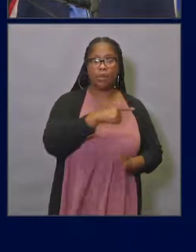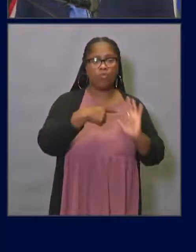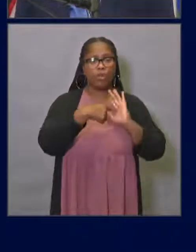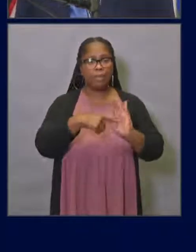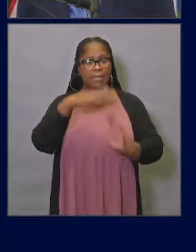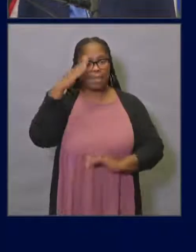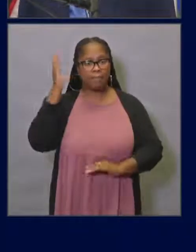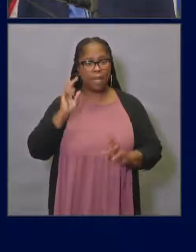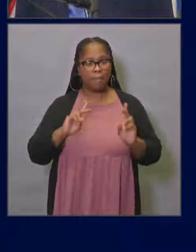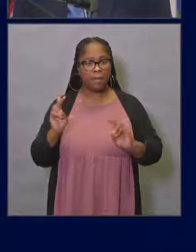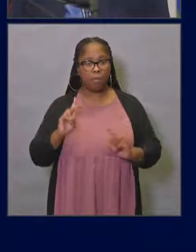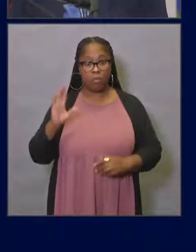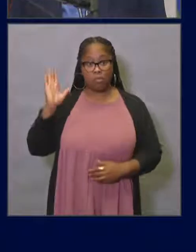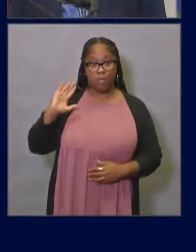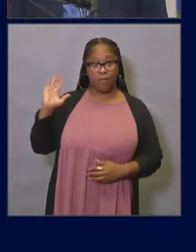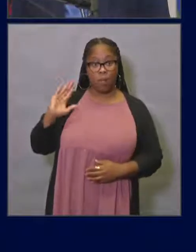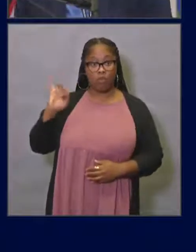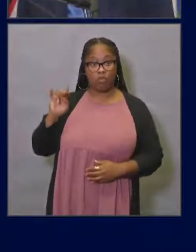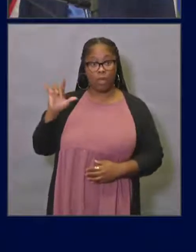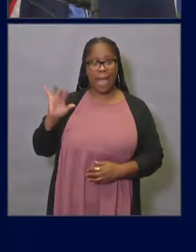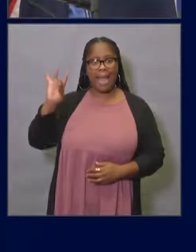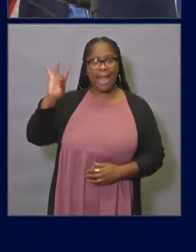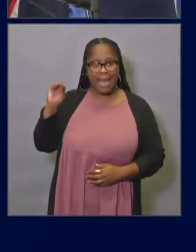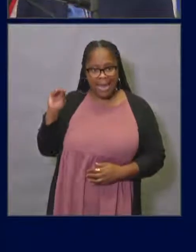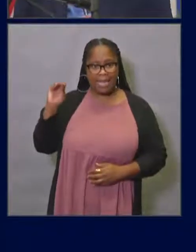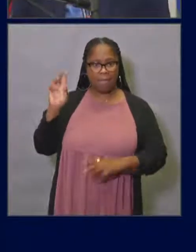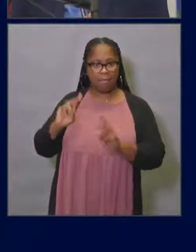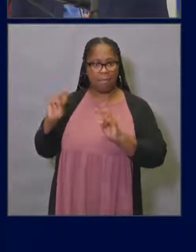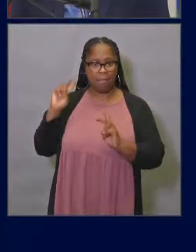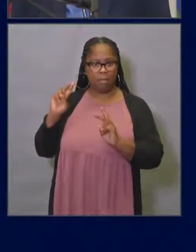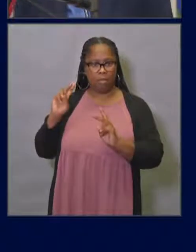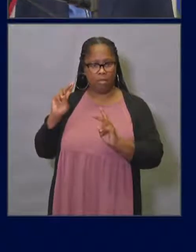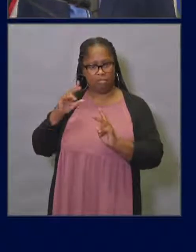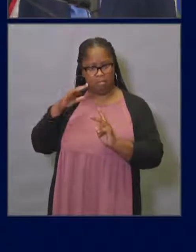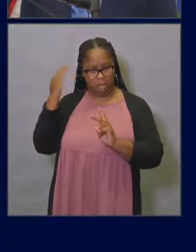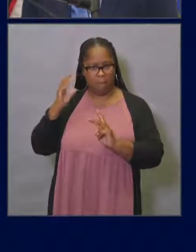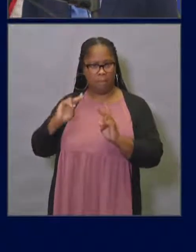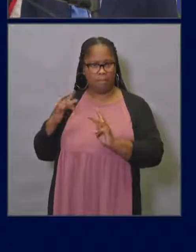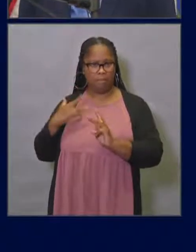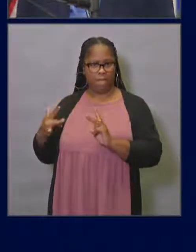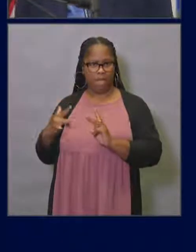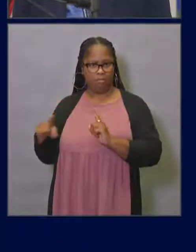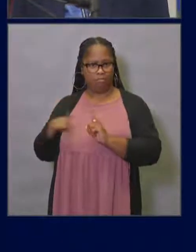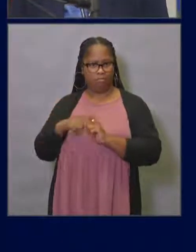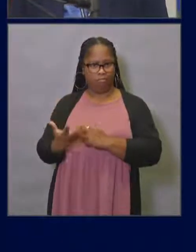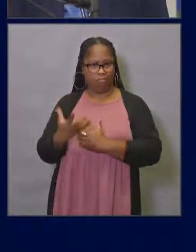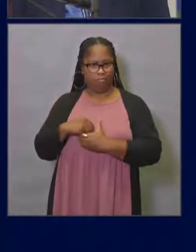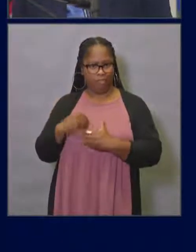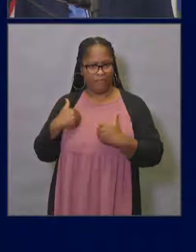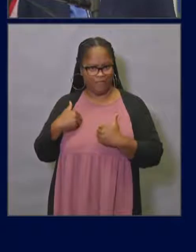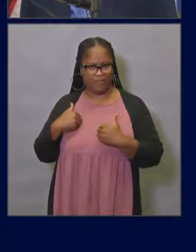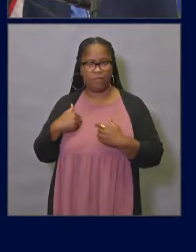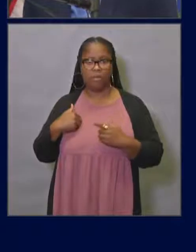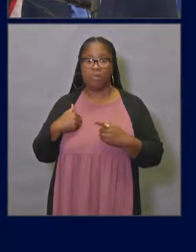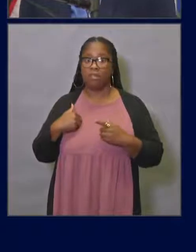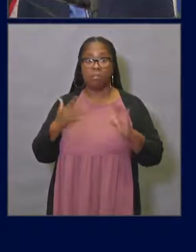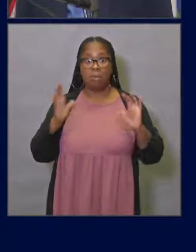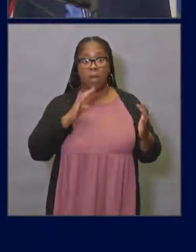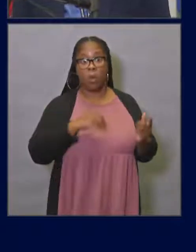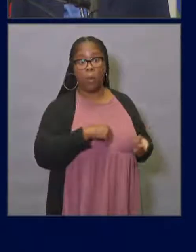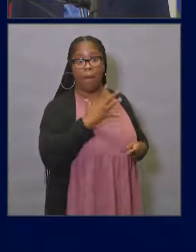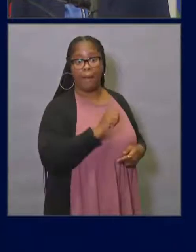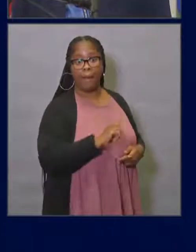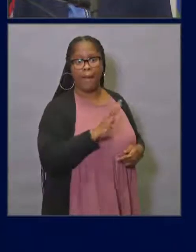80 cases per 100,000 residents in July, and that again was significantly higher than that of white and Asian